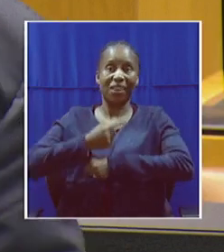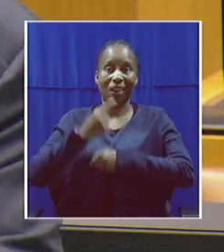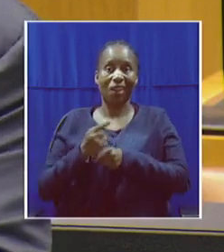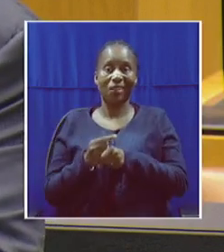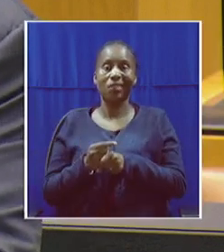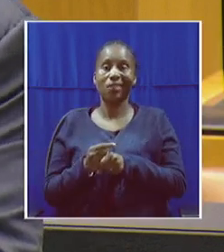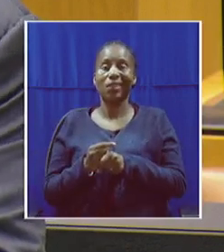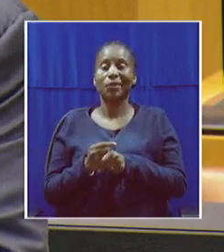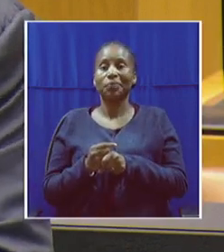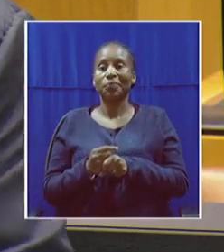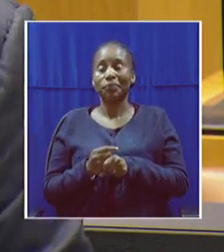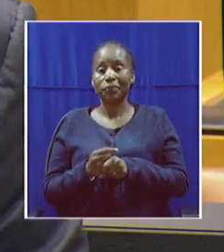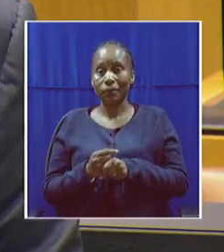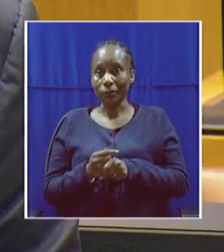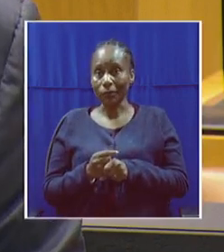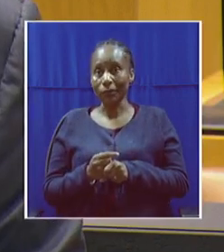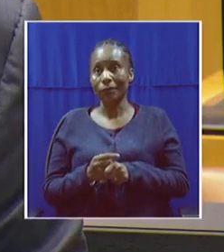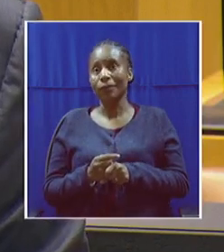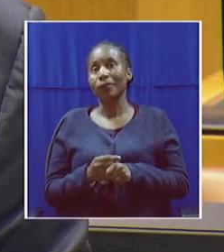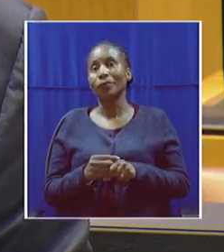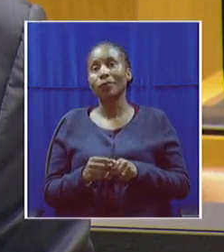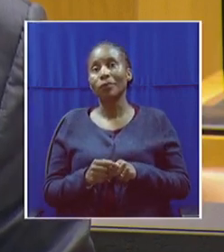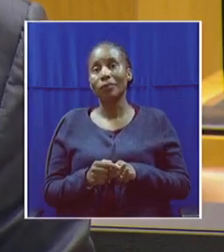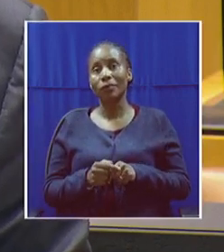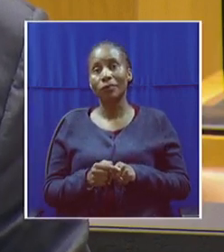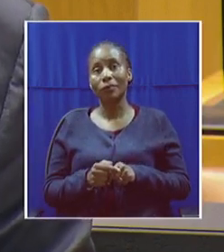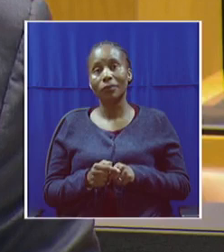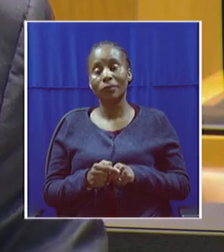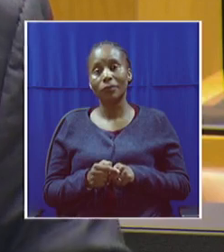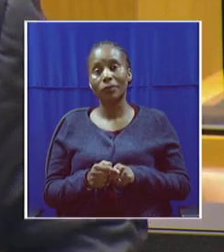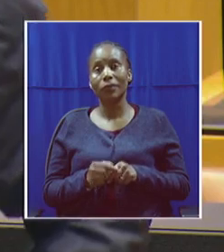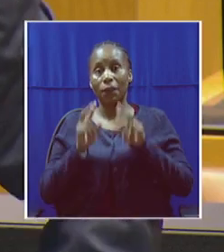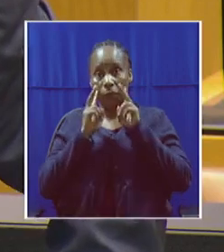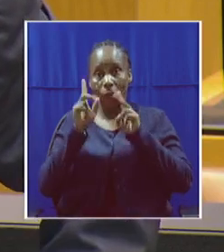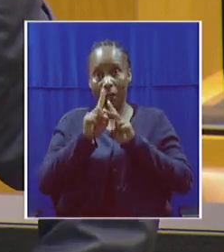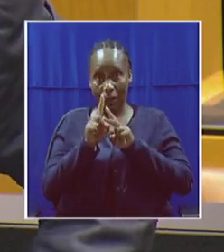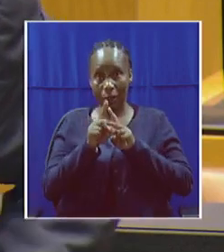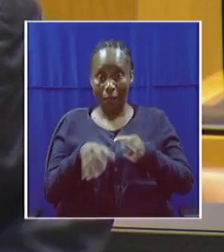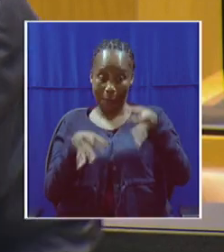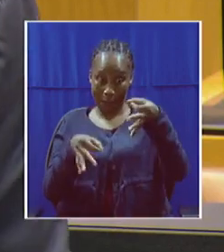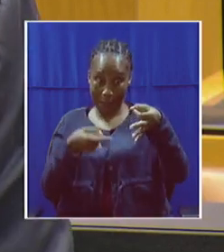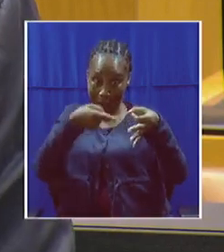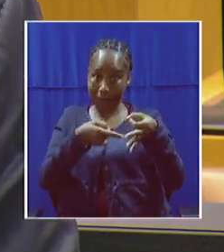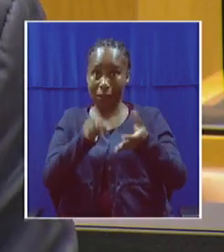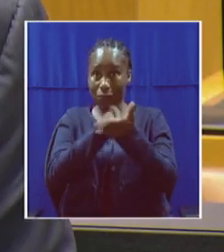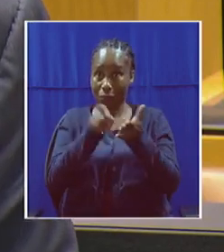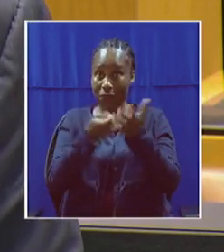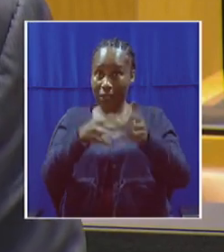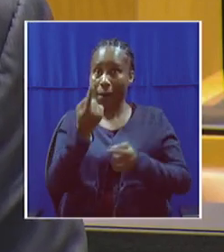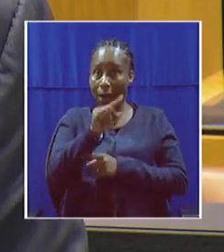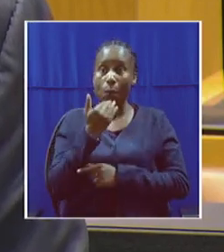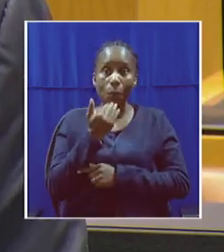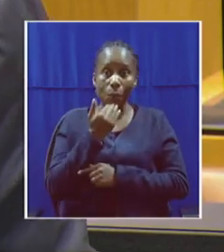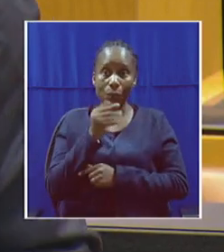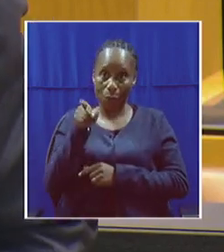at it's a view that the paper was written by Harvard professors which is